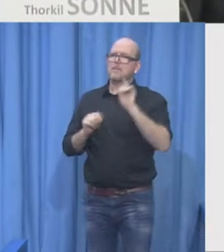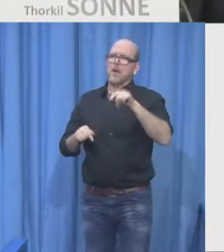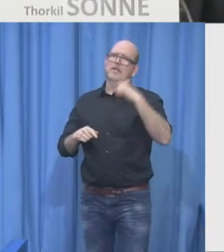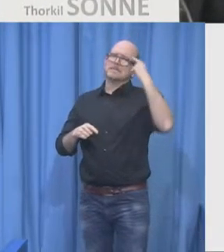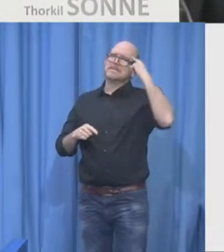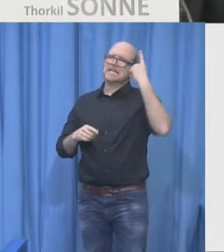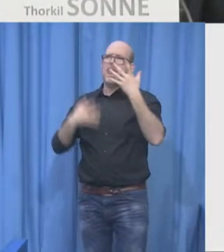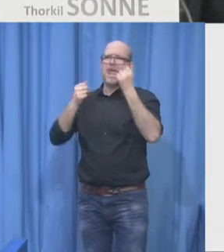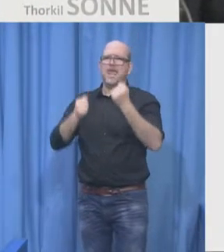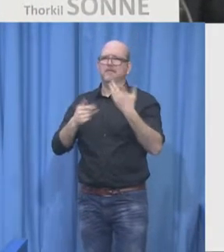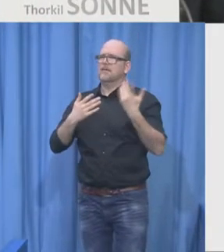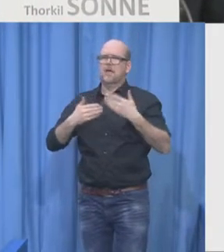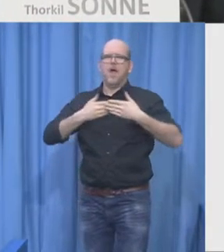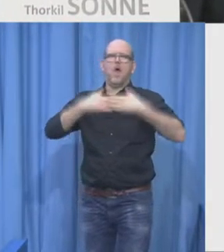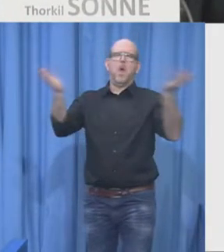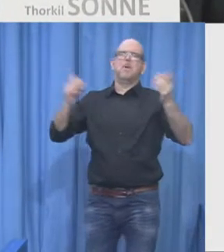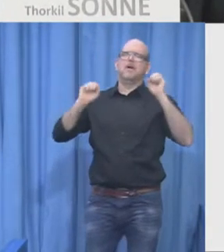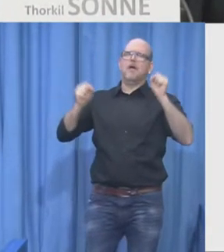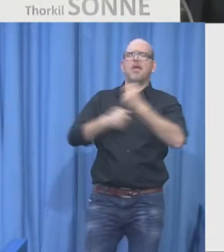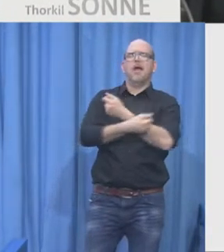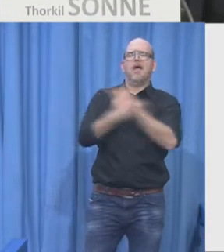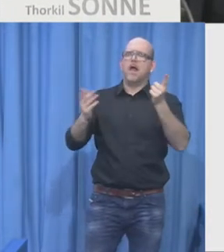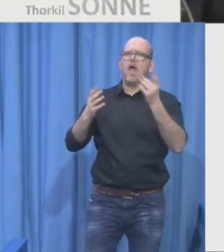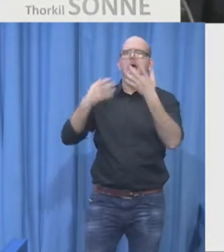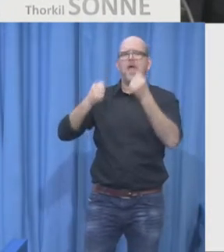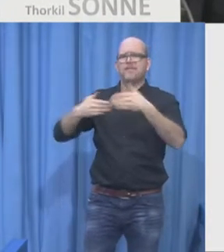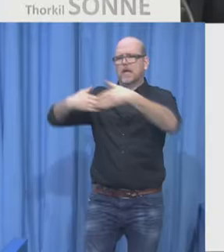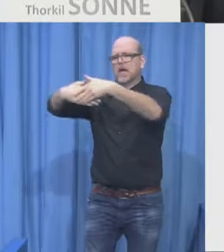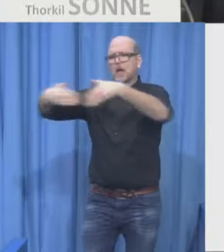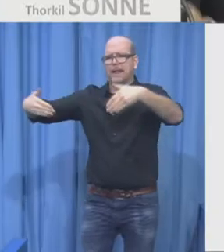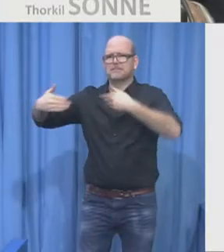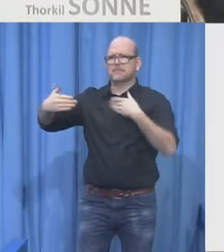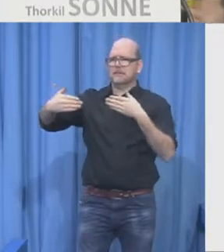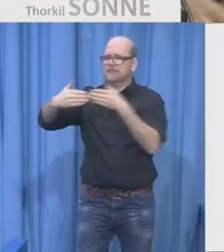the UN World Autism Awareness Day.